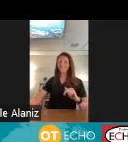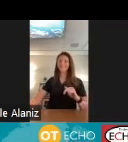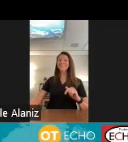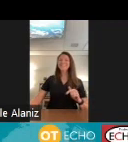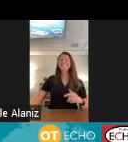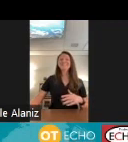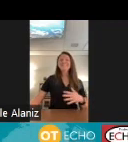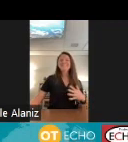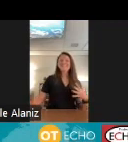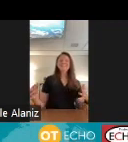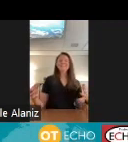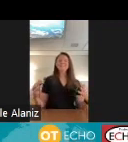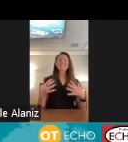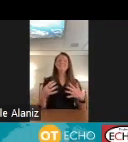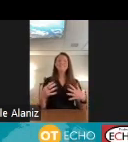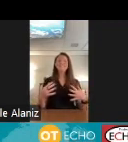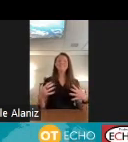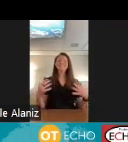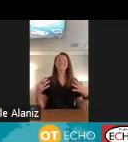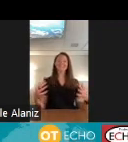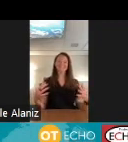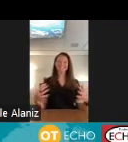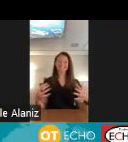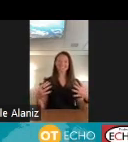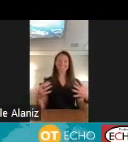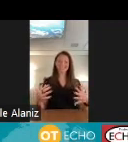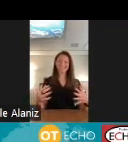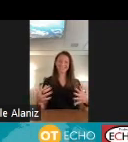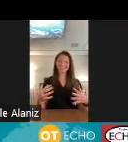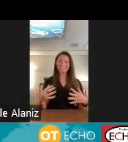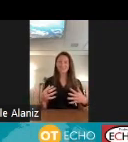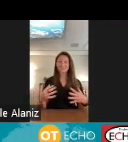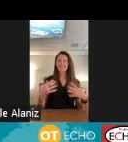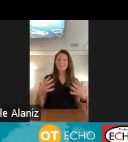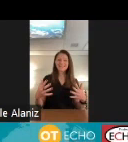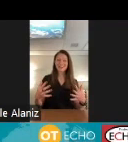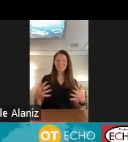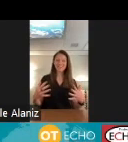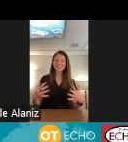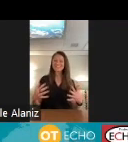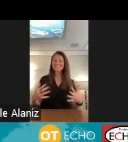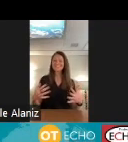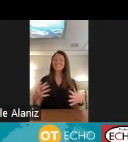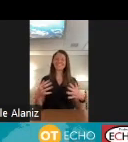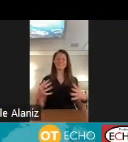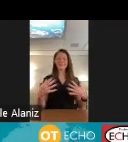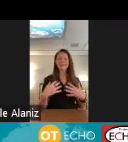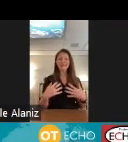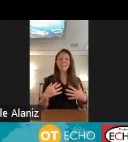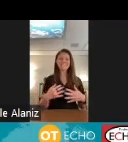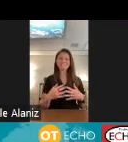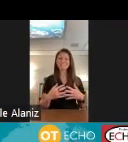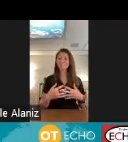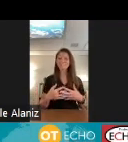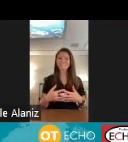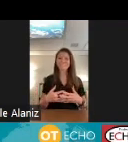there we go, the ability to manage our internal and our external distractions. So right now I'm talking to you in where I'm